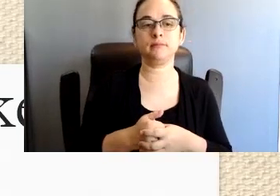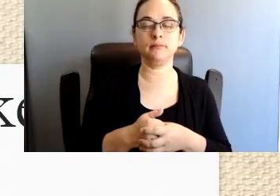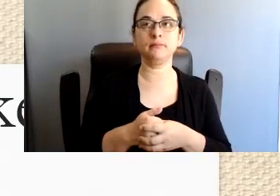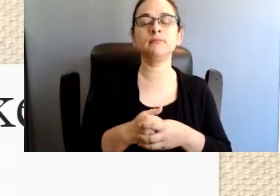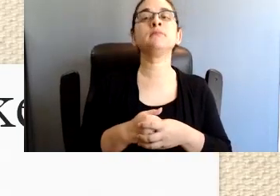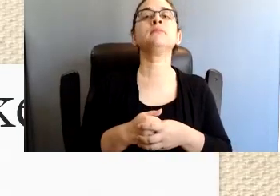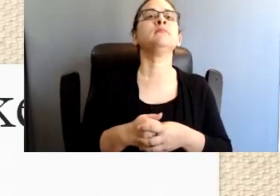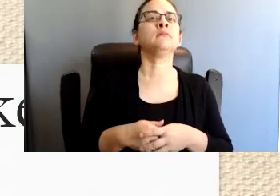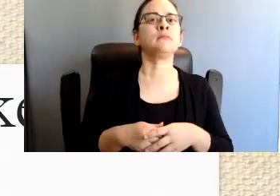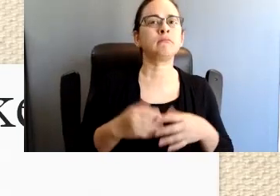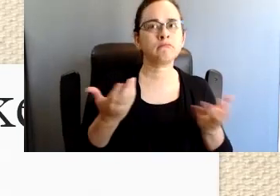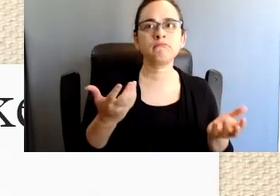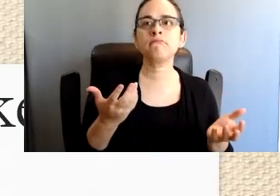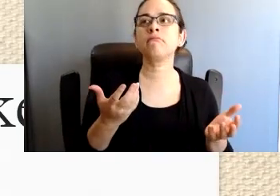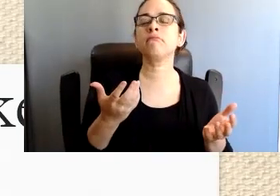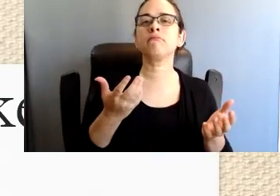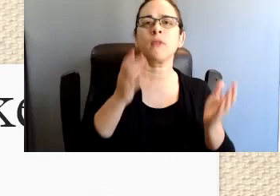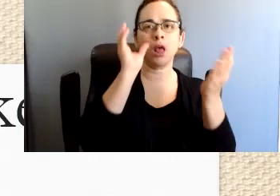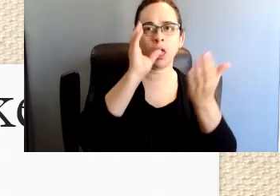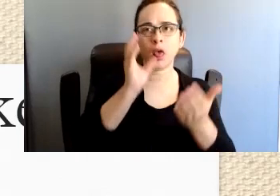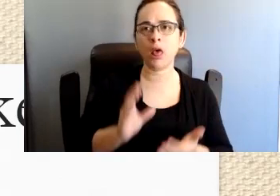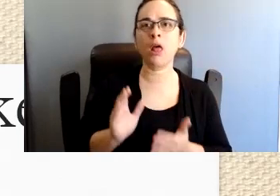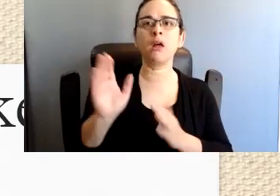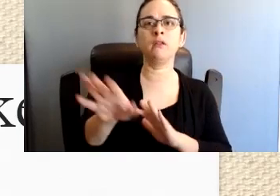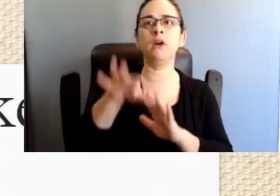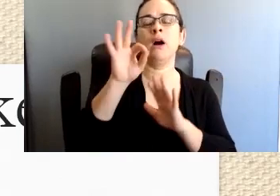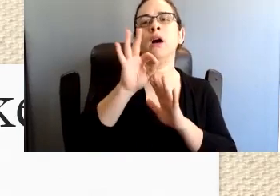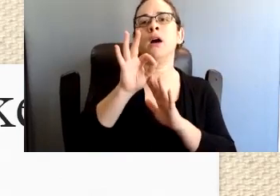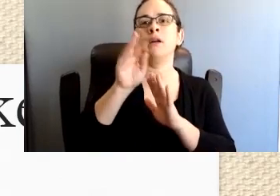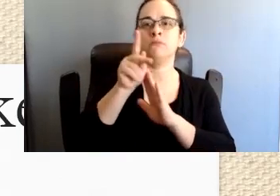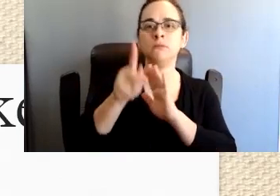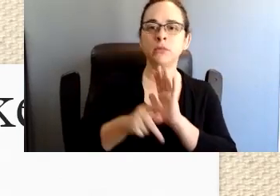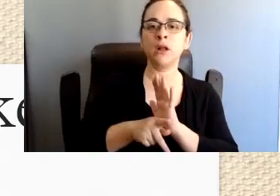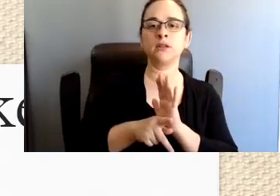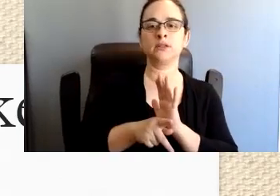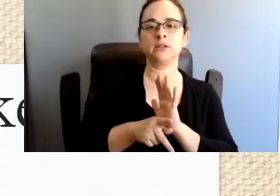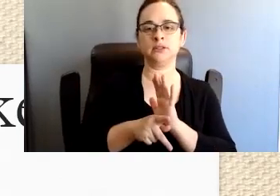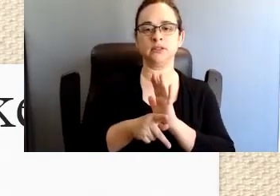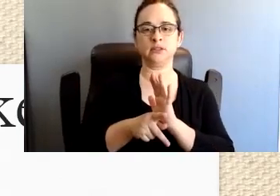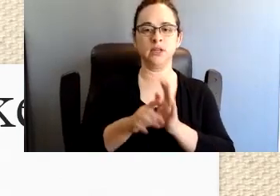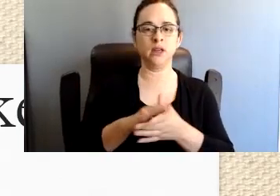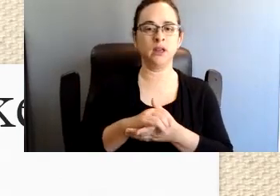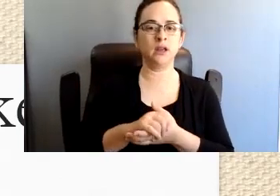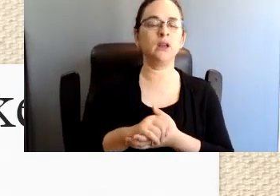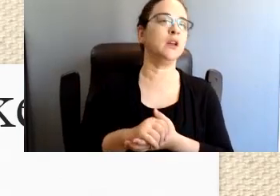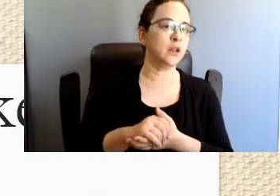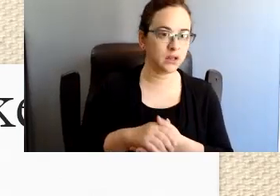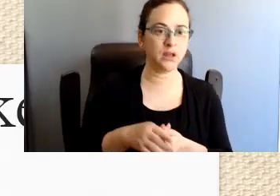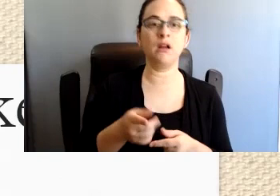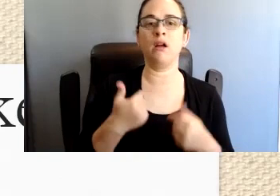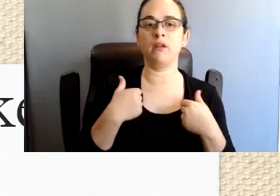the school, get familiar with them, and things like that, or programs where they can use here at Fresno City College. There's a really good link in the